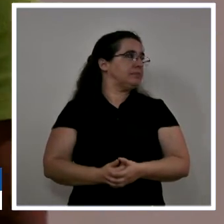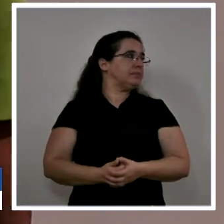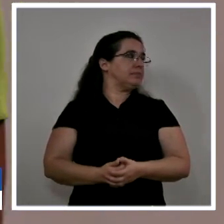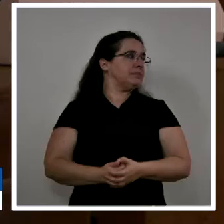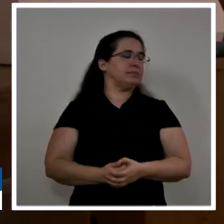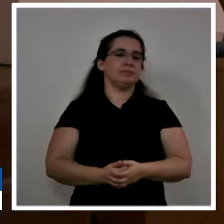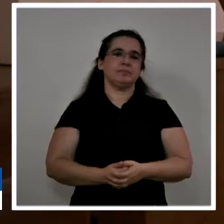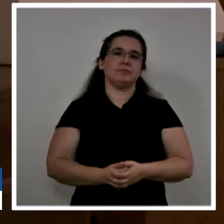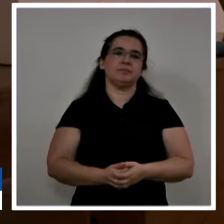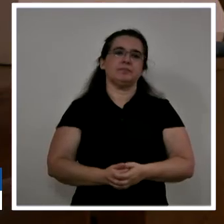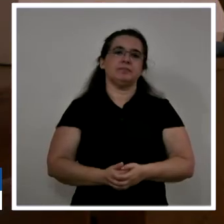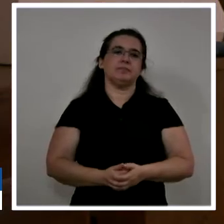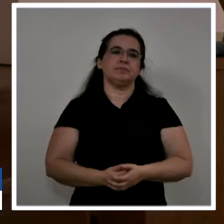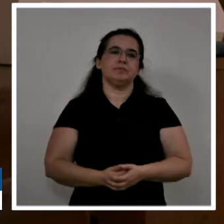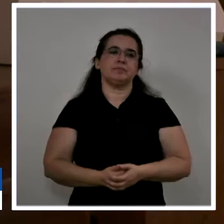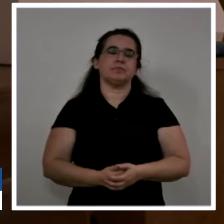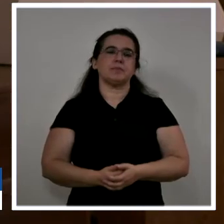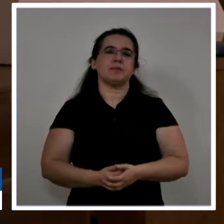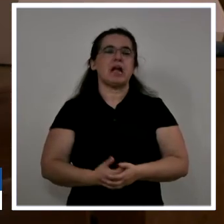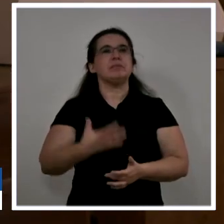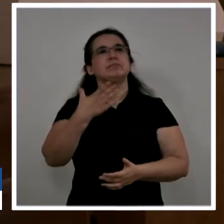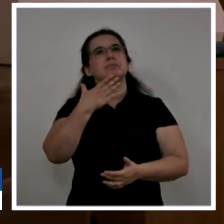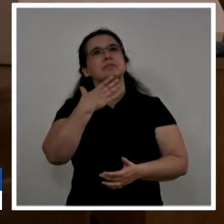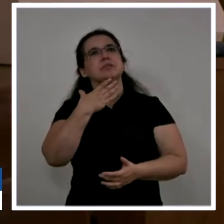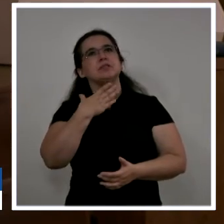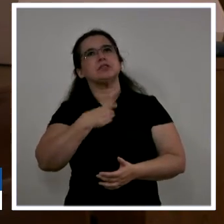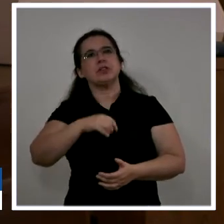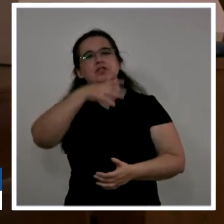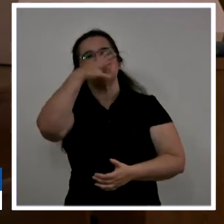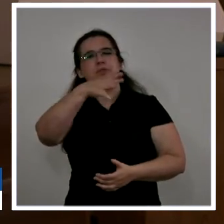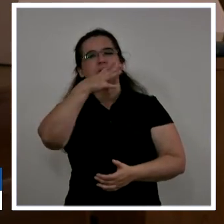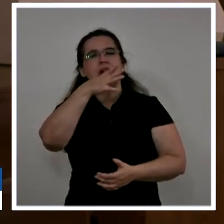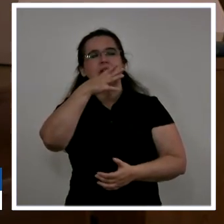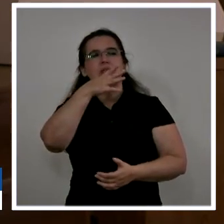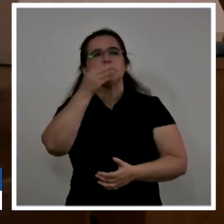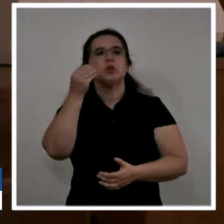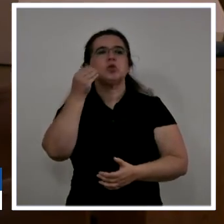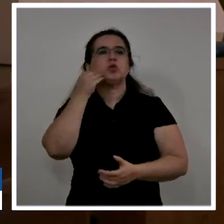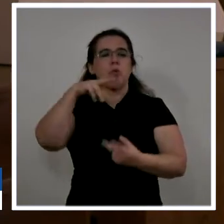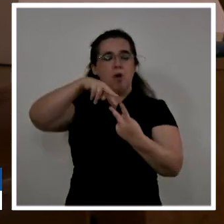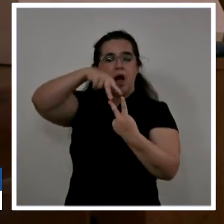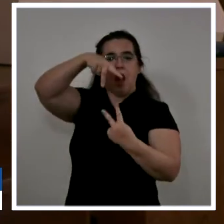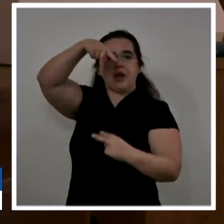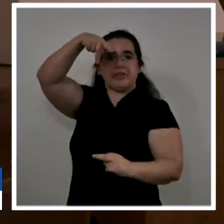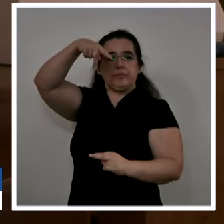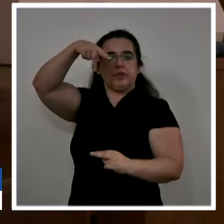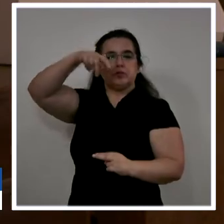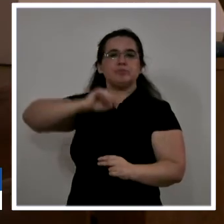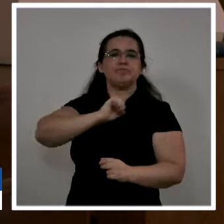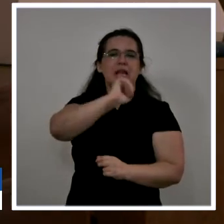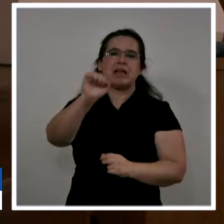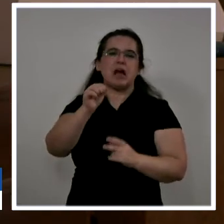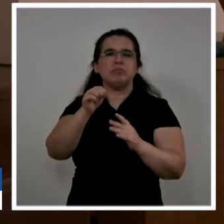describe how our DNA is rewritten. Eu quero explicar-vos, descrever-vos como o nosso ADN pode ser